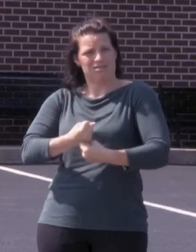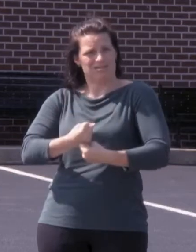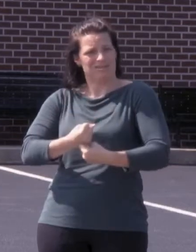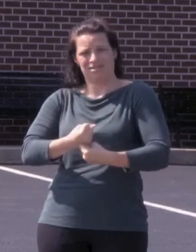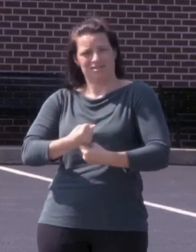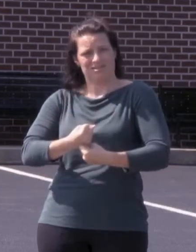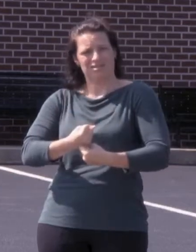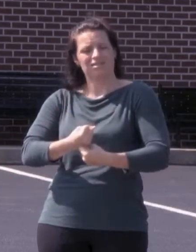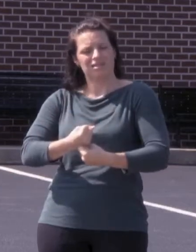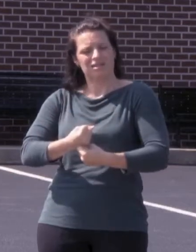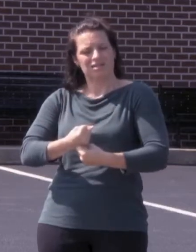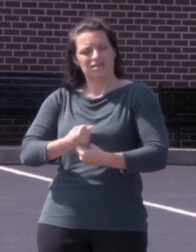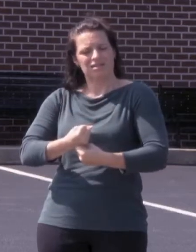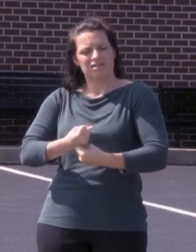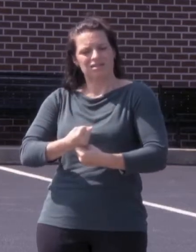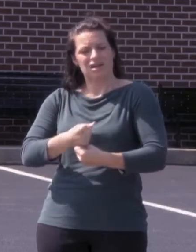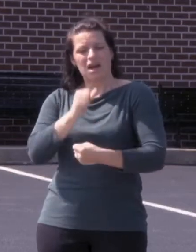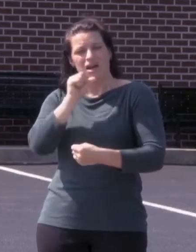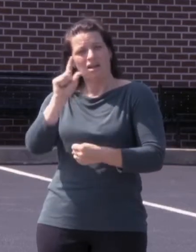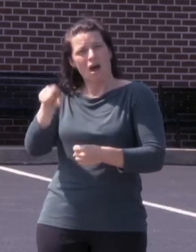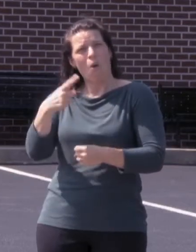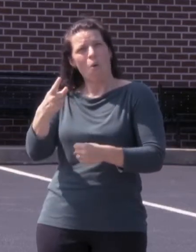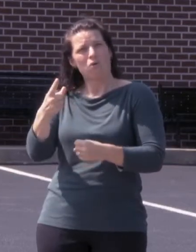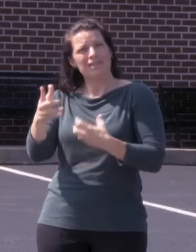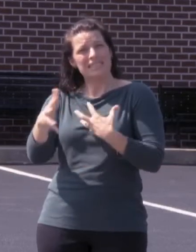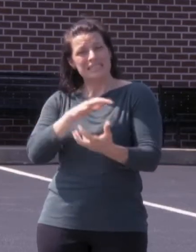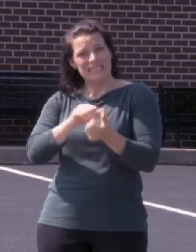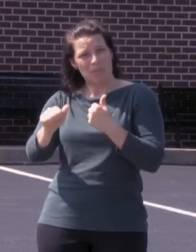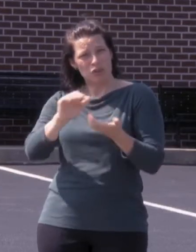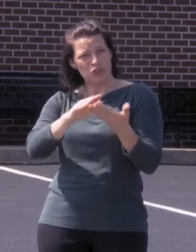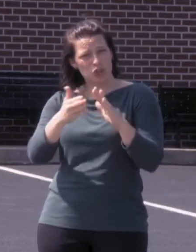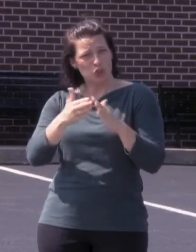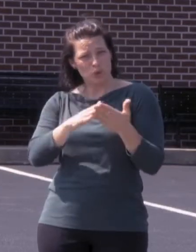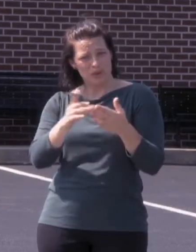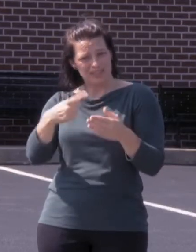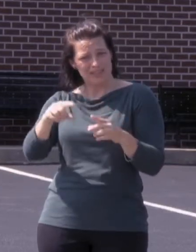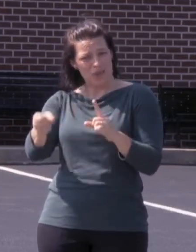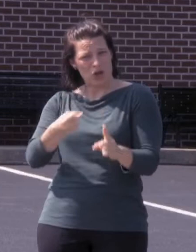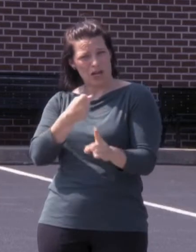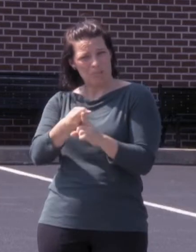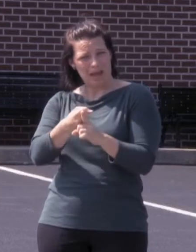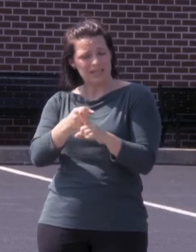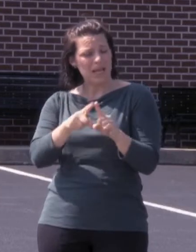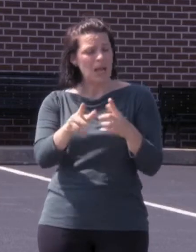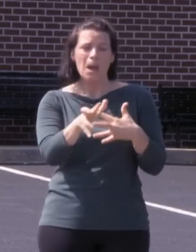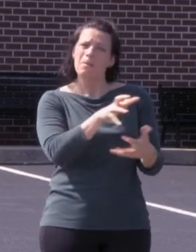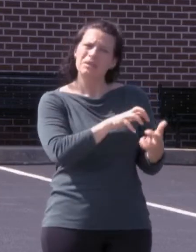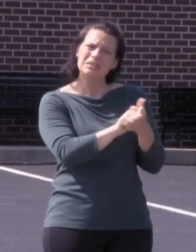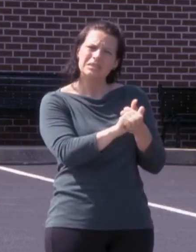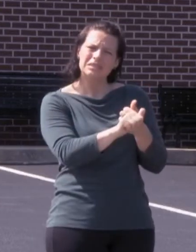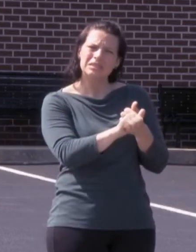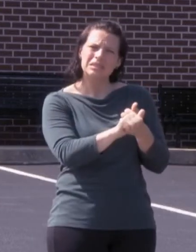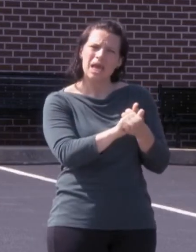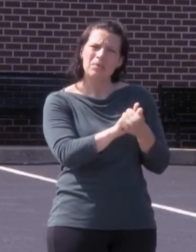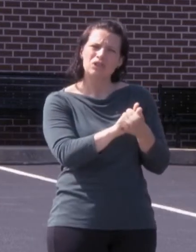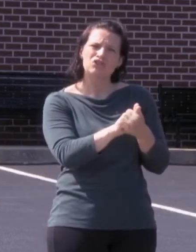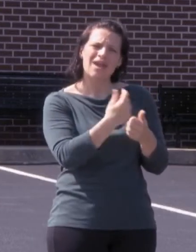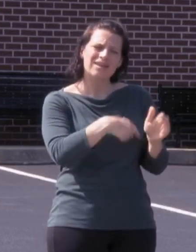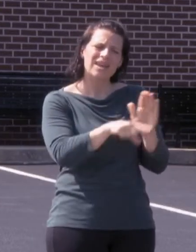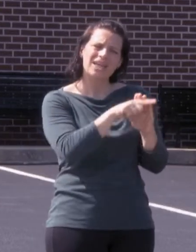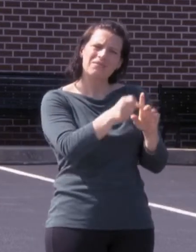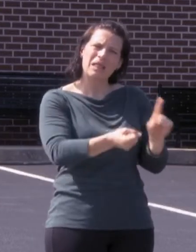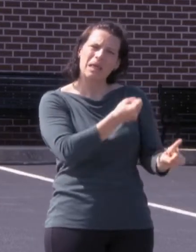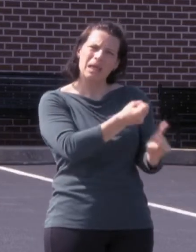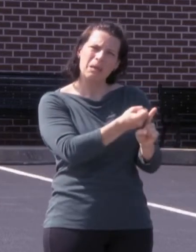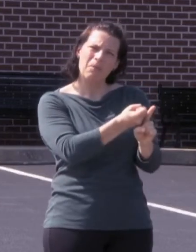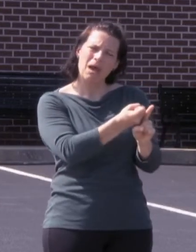not only damage the communities that they are impacting, but damage and negatively impact